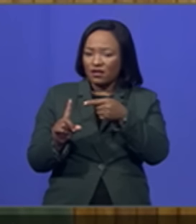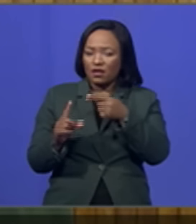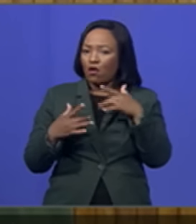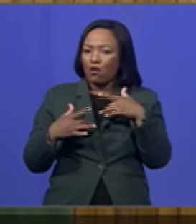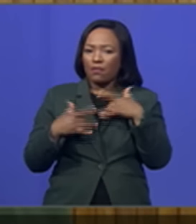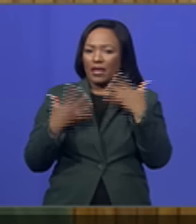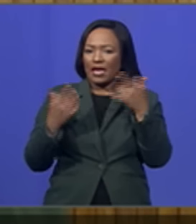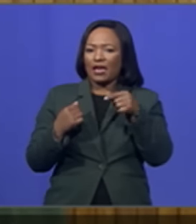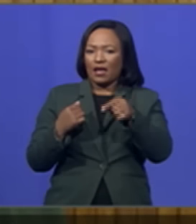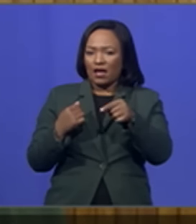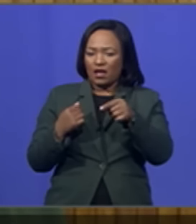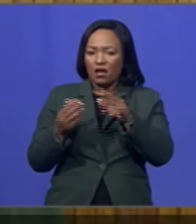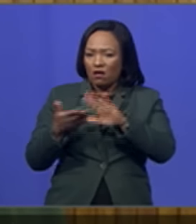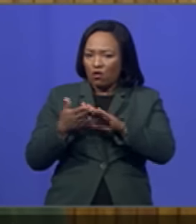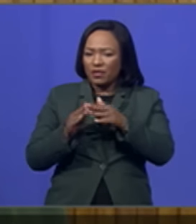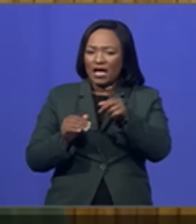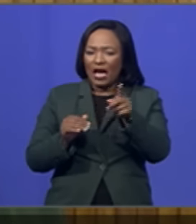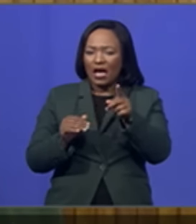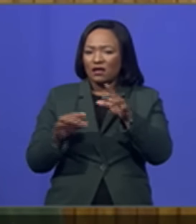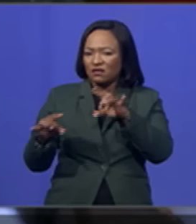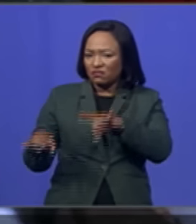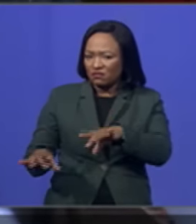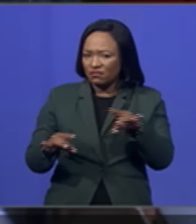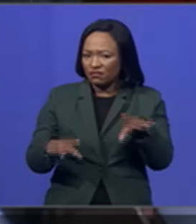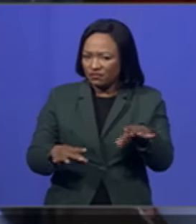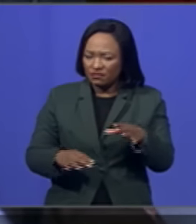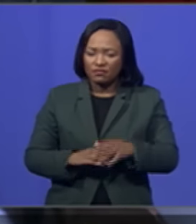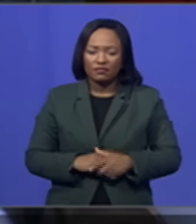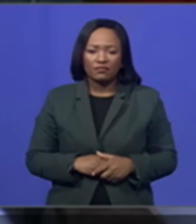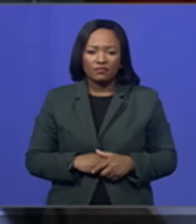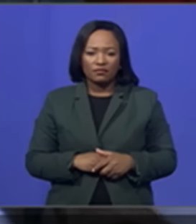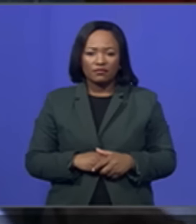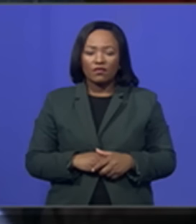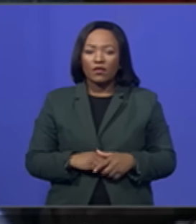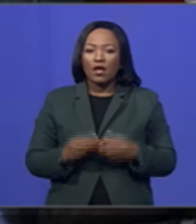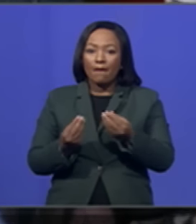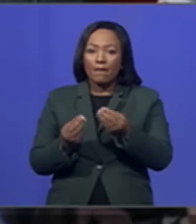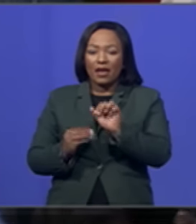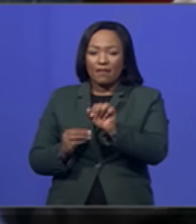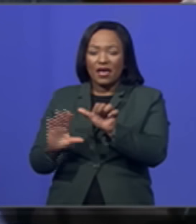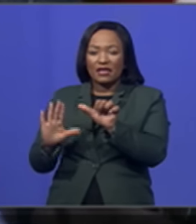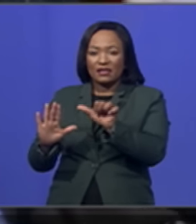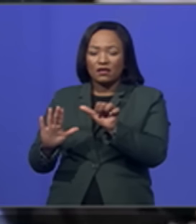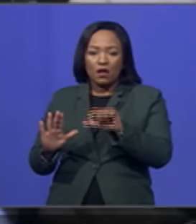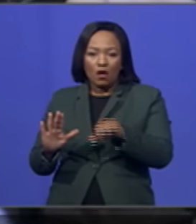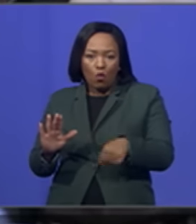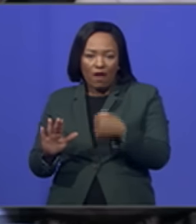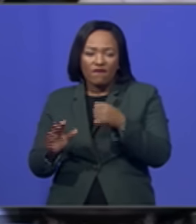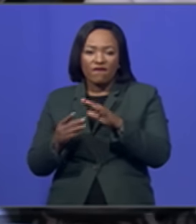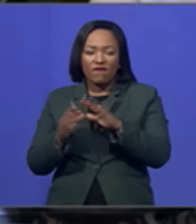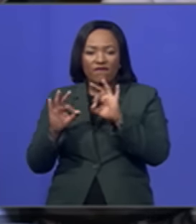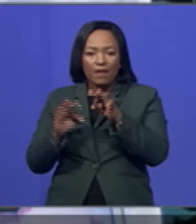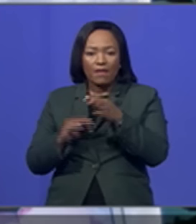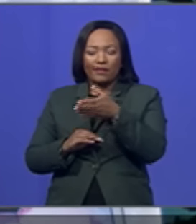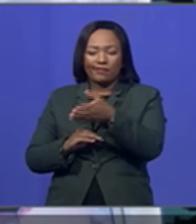gore community gage e tsotlege a ntsa le teng. O tlogela bana ba le barataro mohumagadi le lesika.